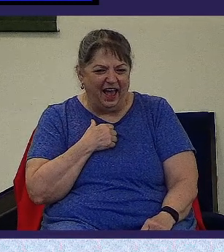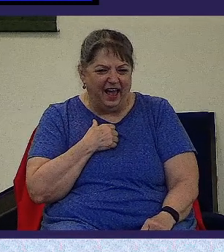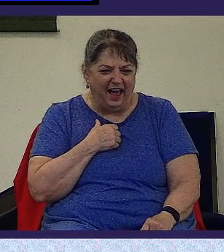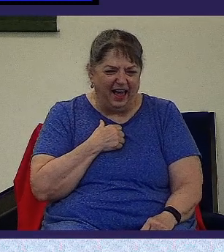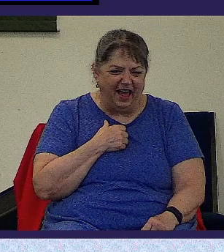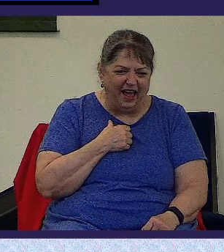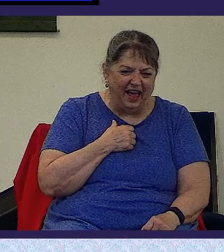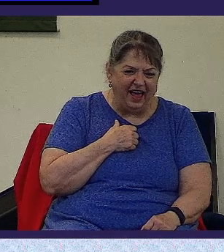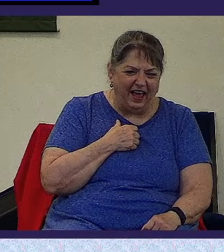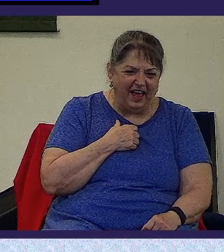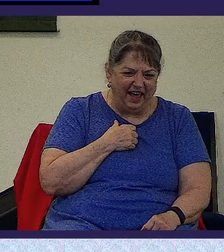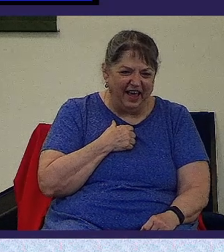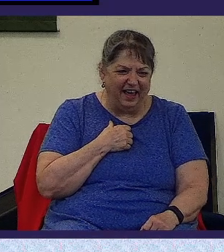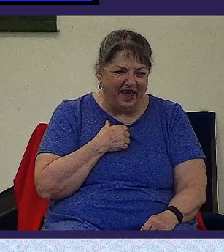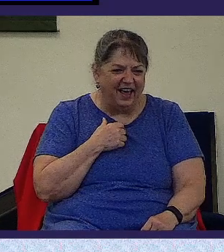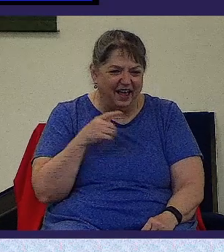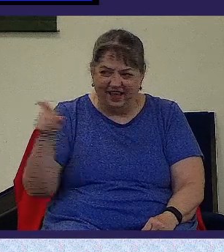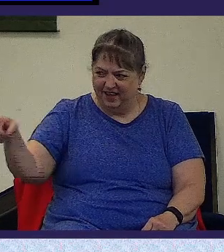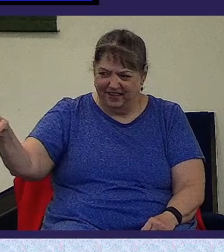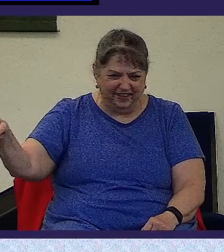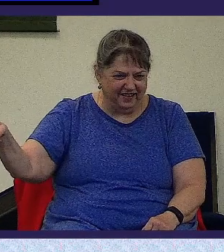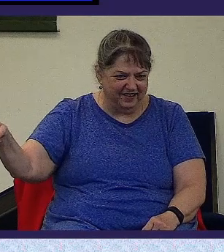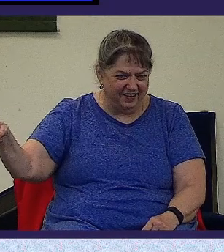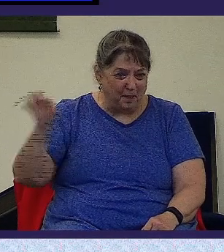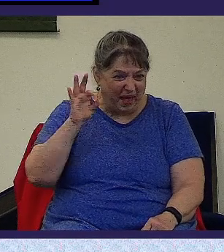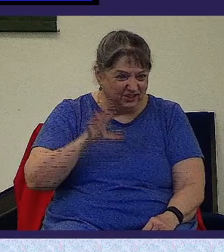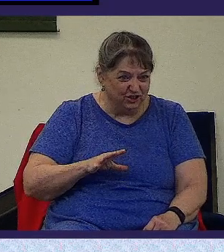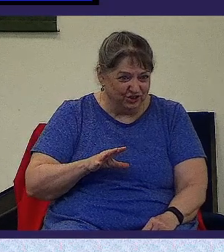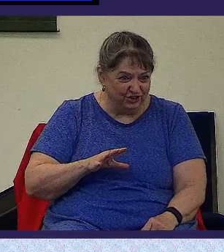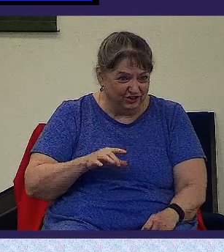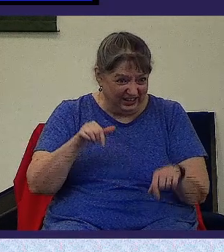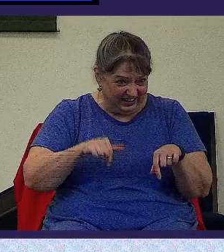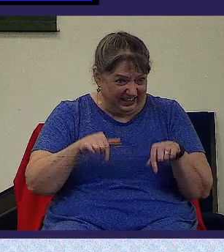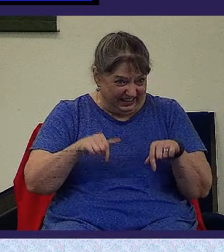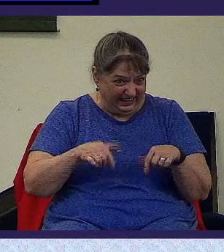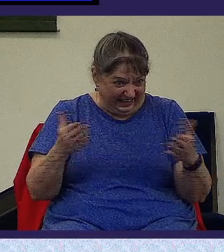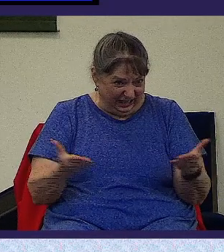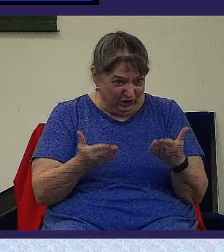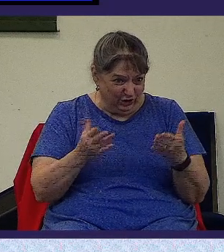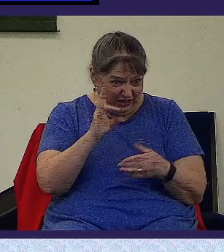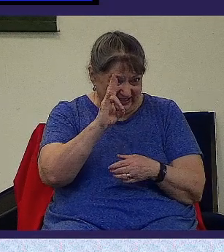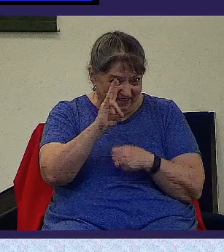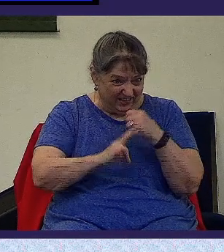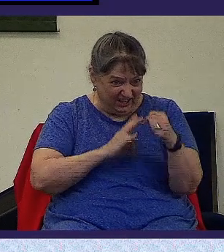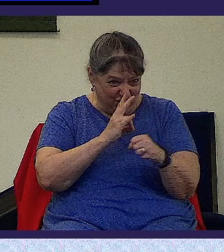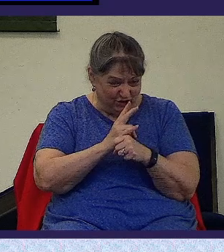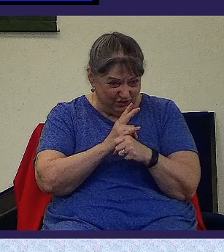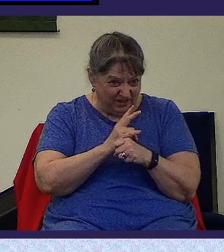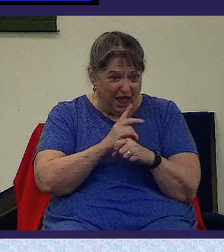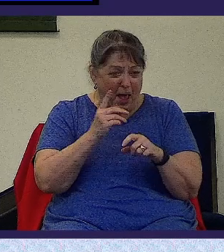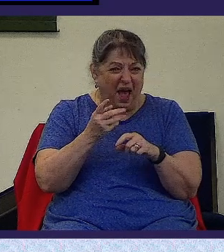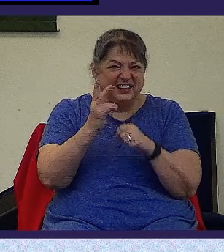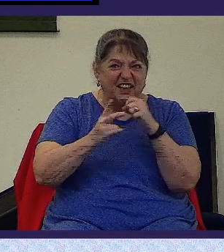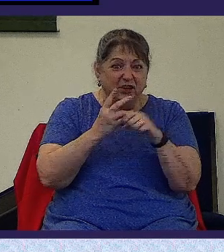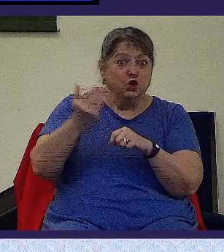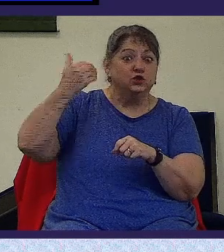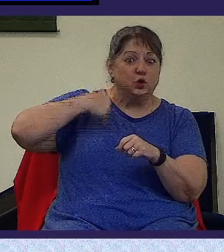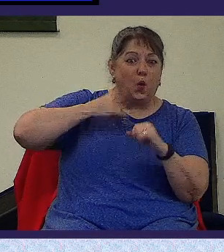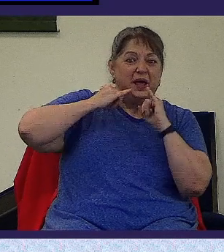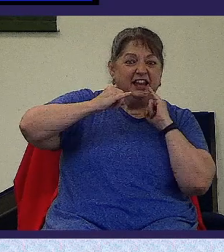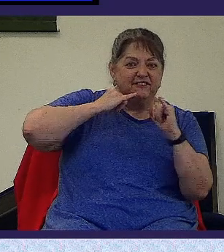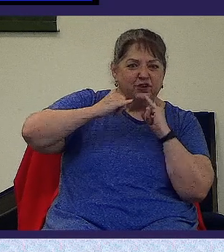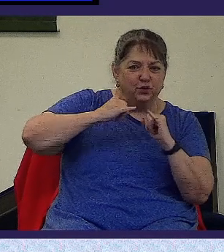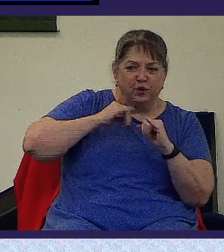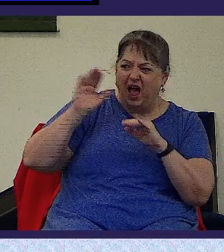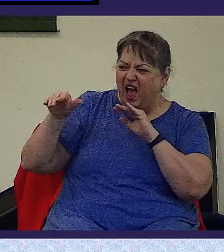so uh sunday is an off day for many people but um it's never an off day for the things of god amen let's believe